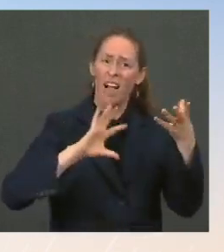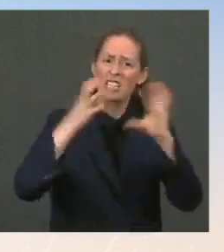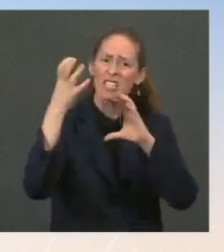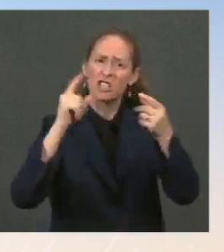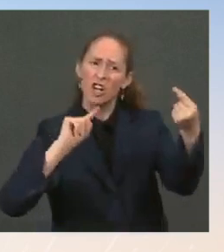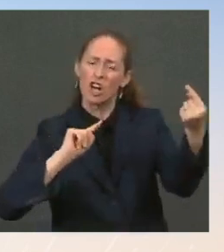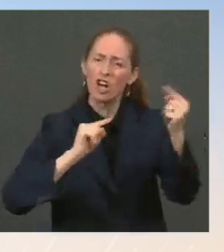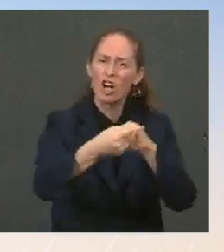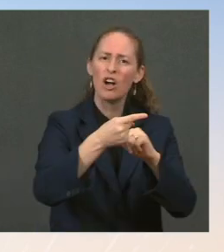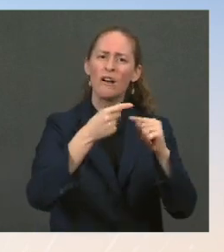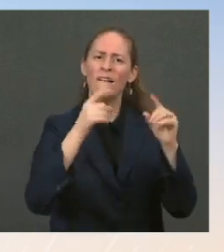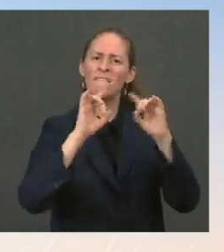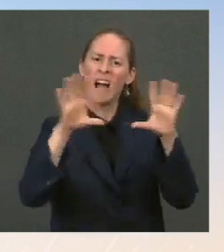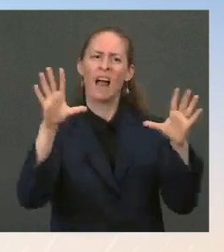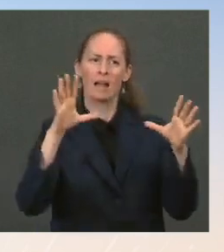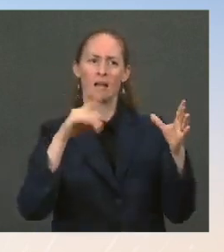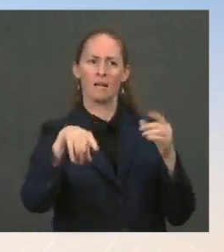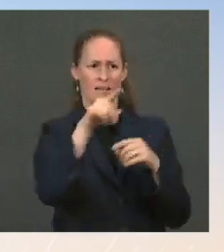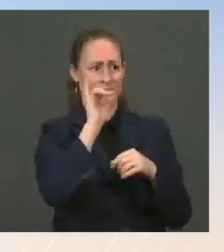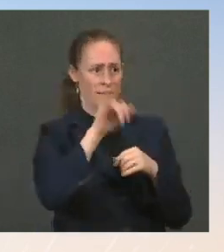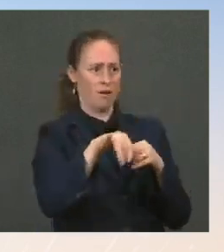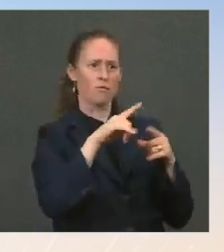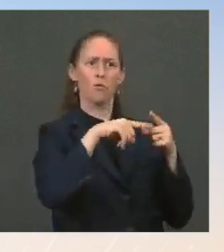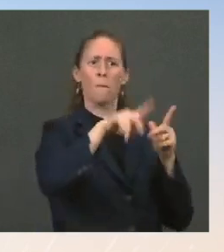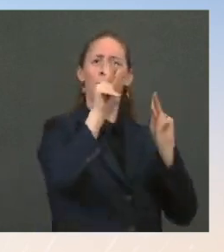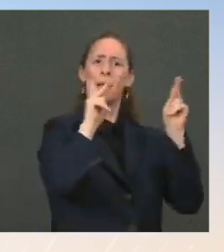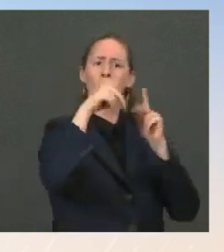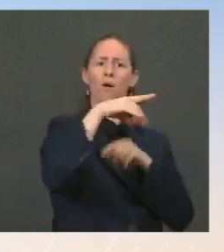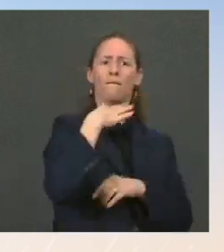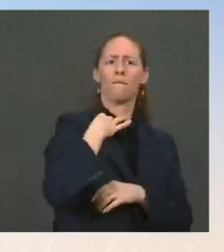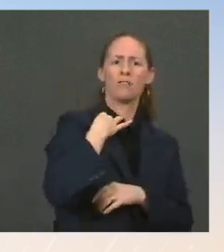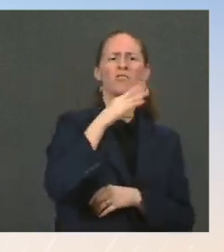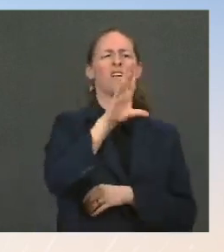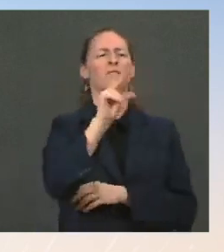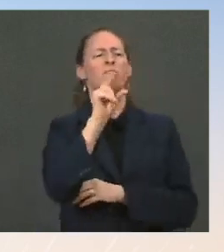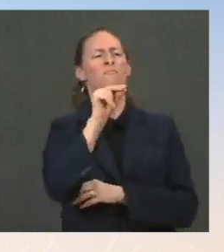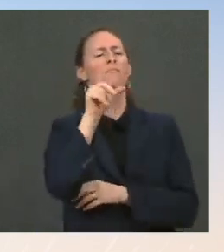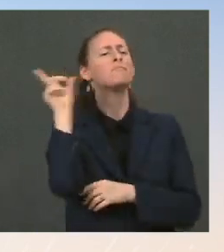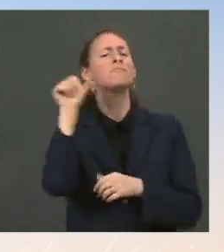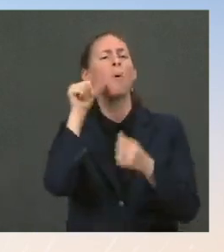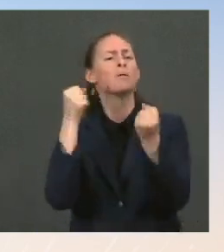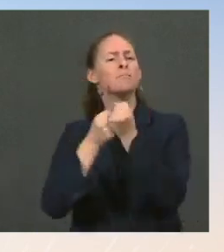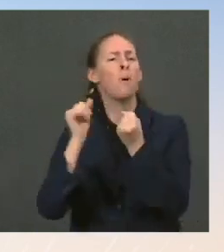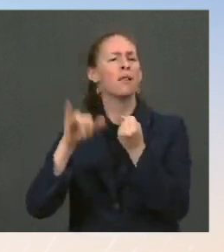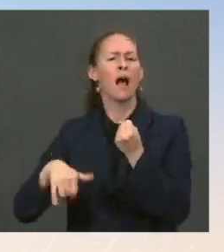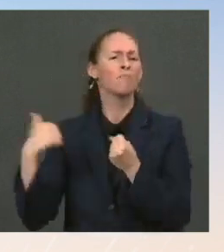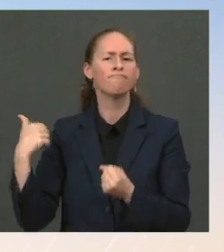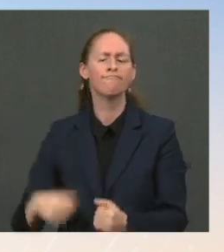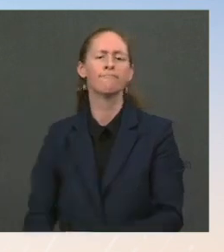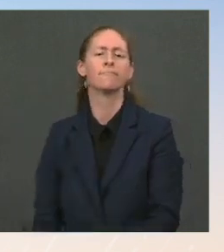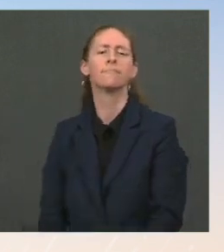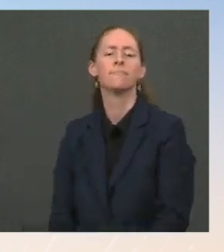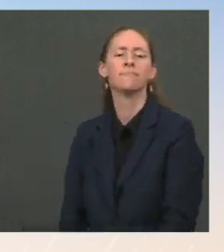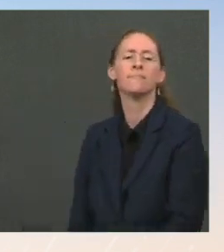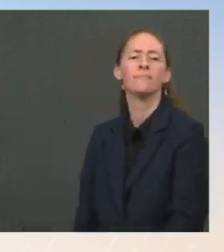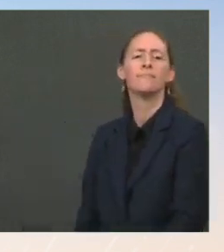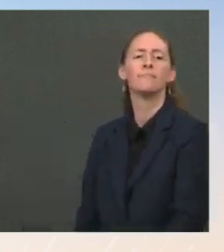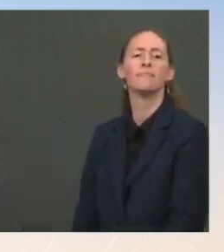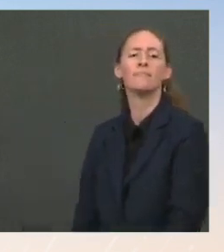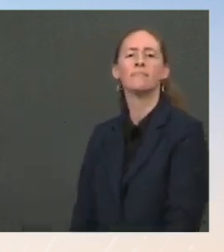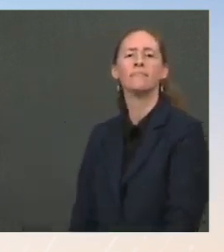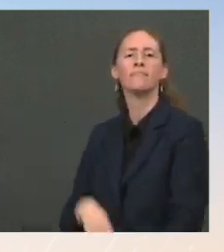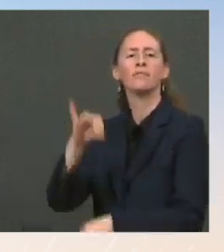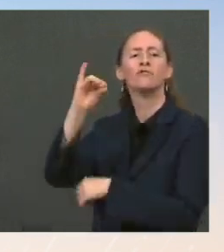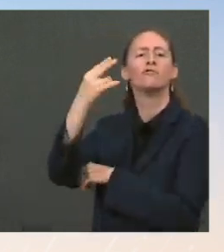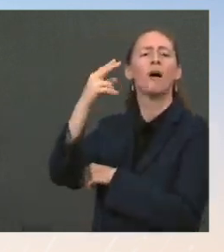public servants. And that's what the threats are about. And no. So no, he doesn't stand for that. Just no more. One should. John Kerry says that after France was cut out of the